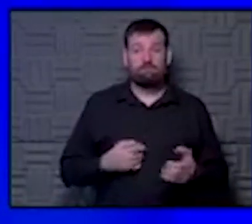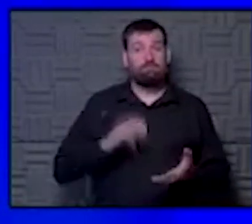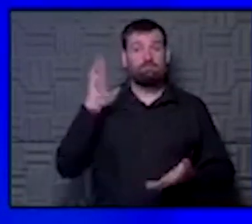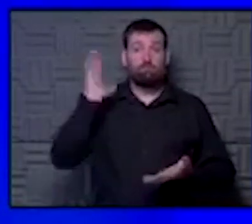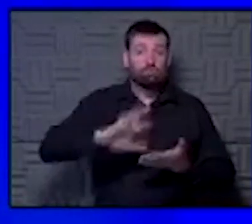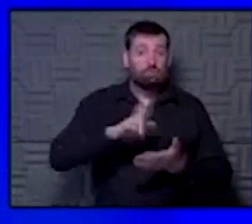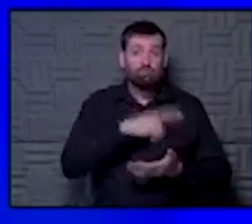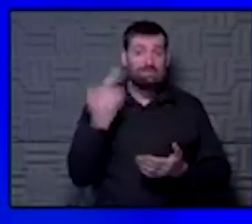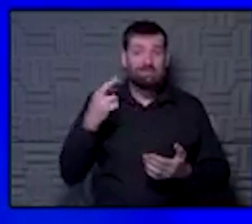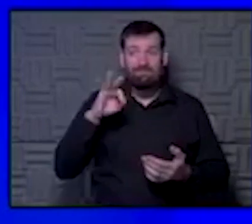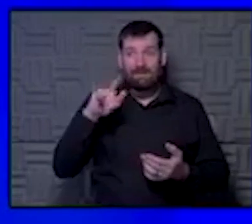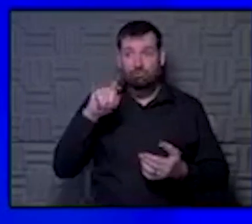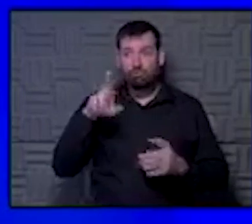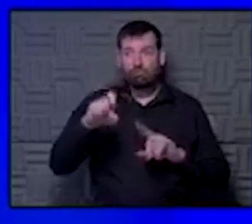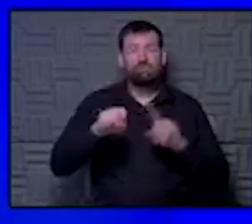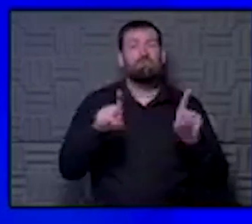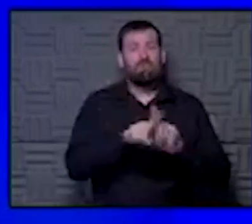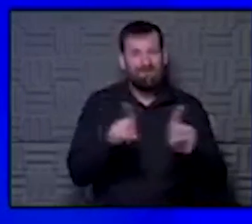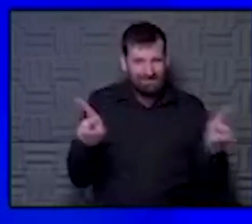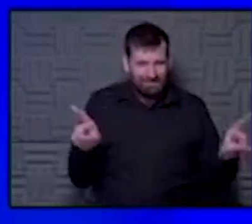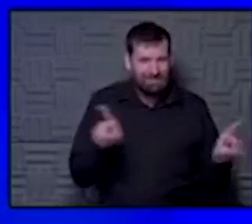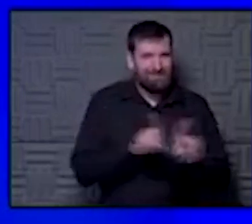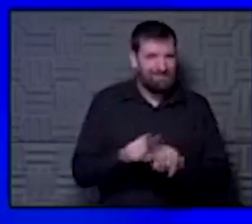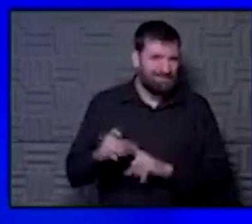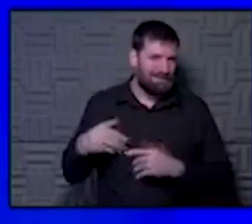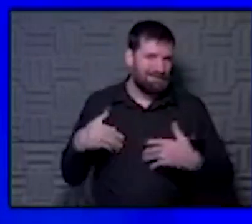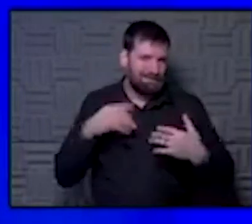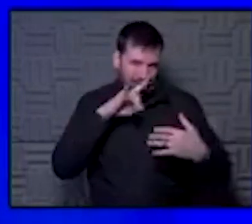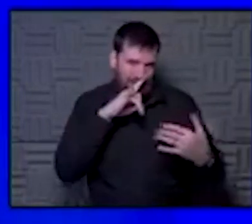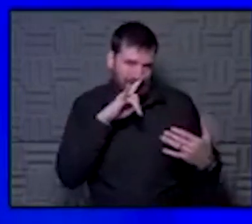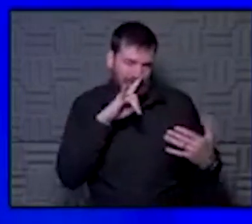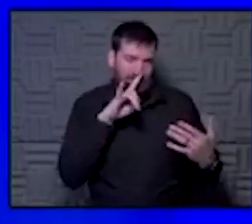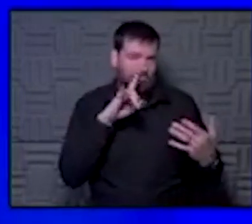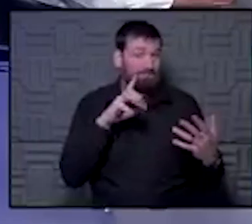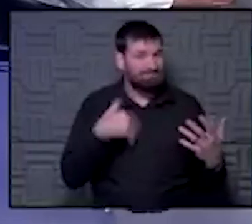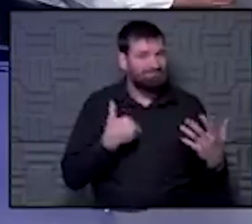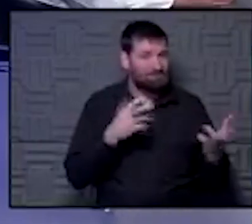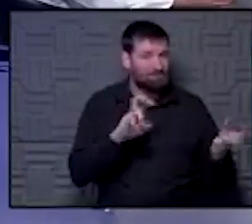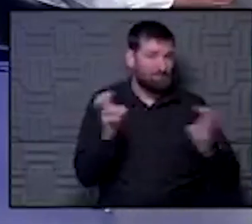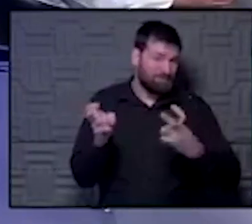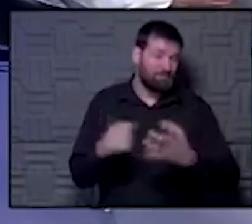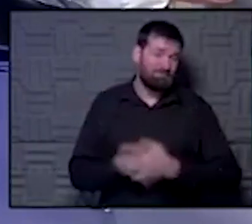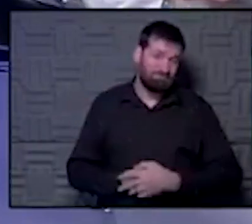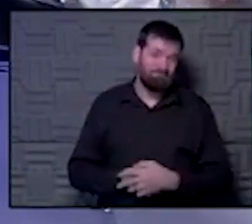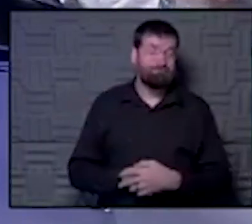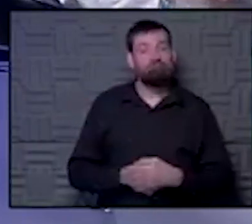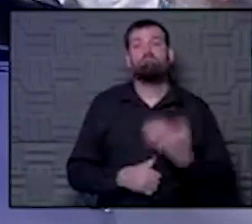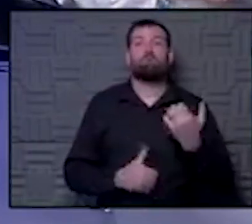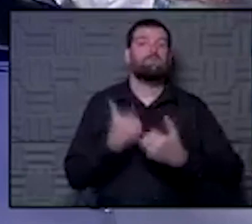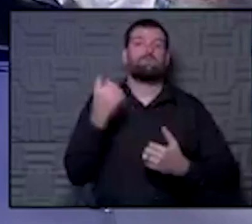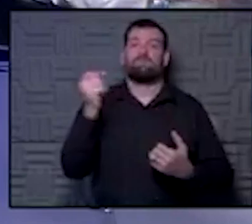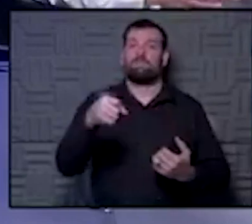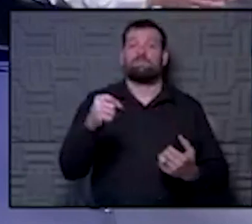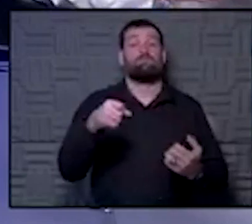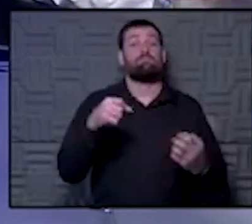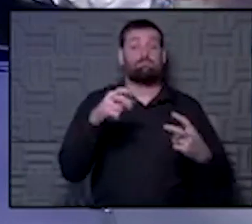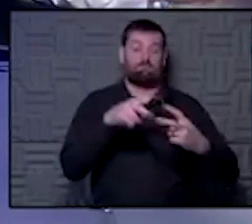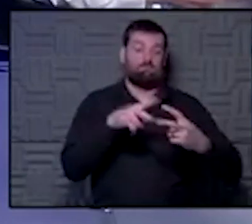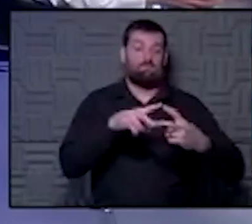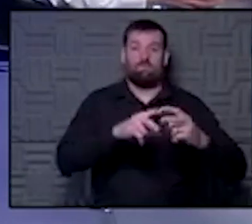risk factors, but also has little children. So, there are issues there. Yeah. But for the most part, and